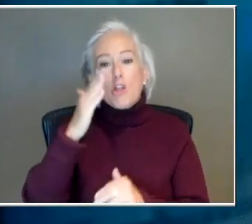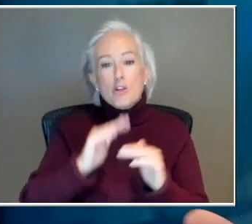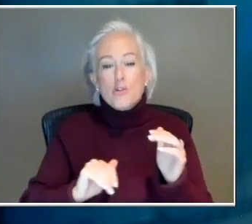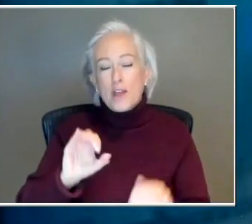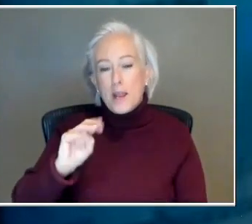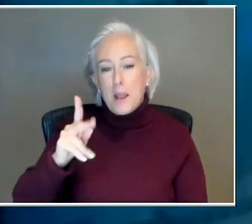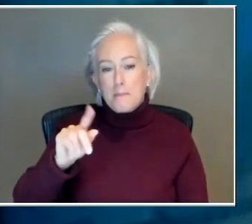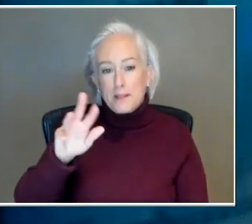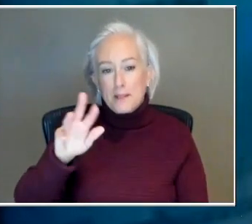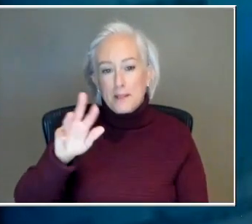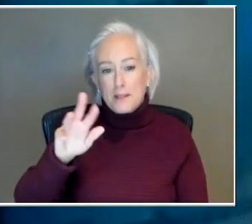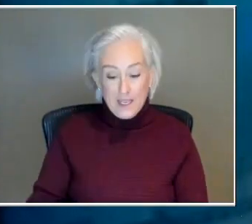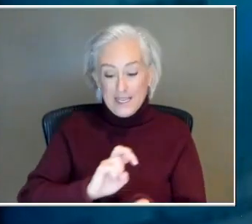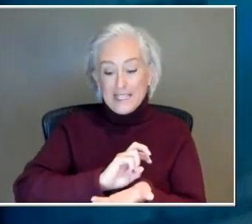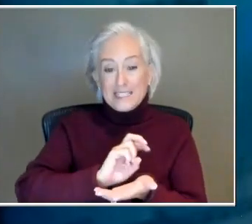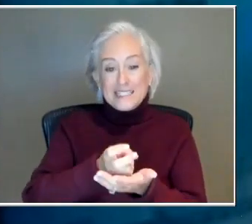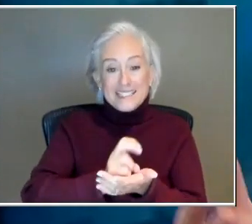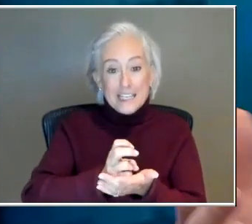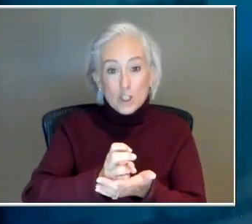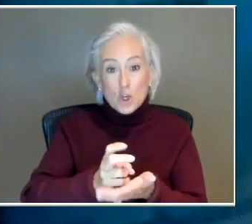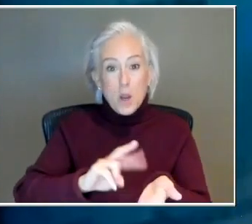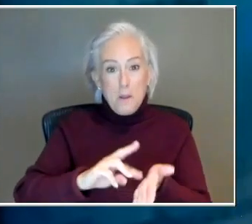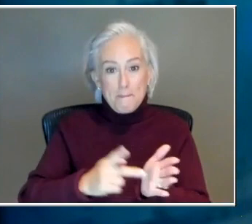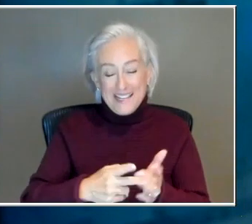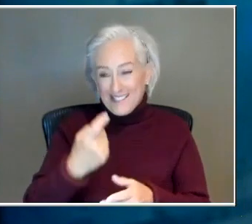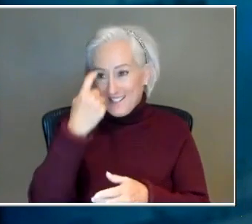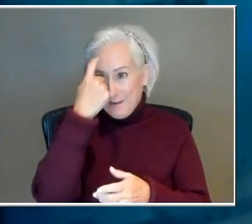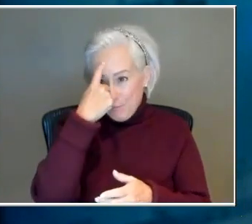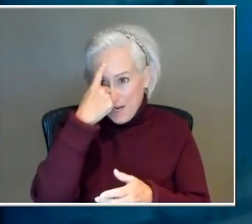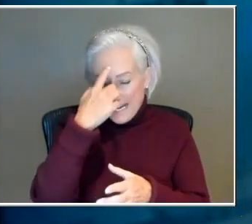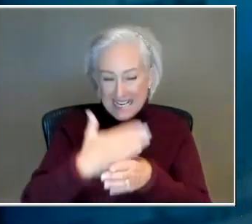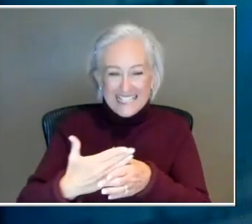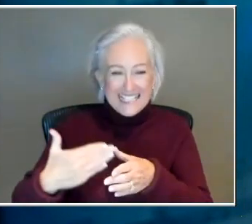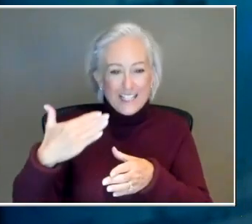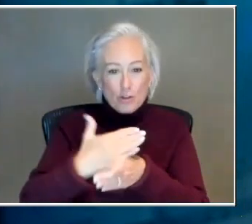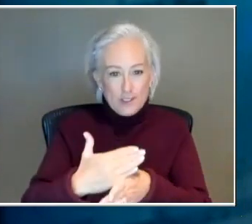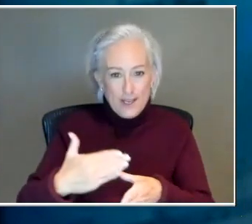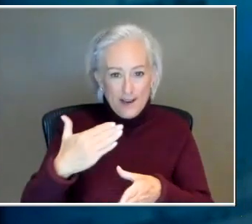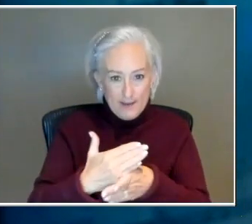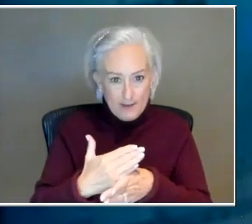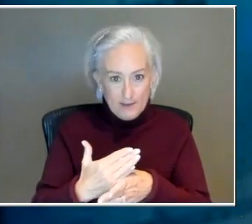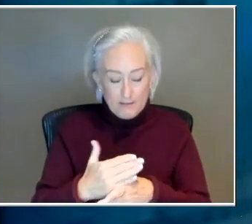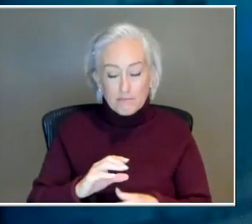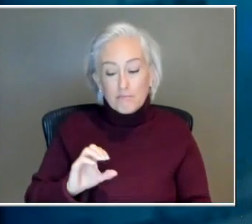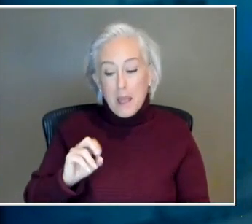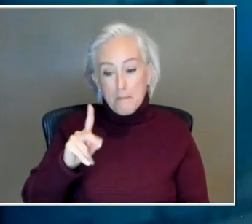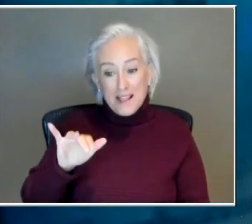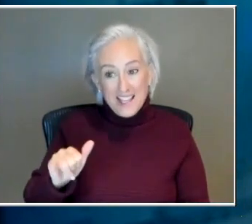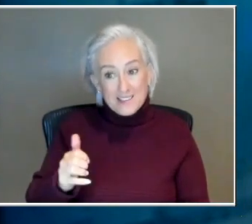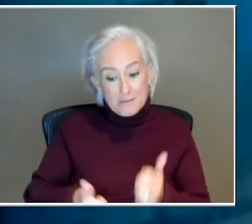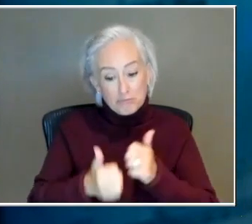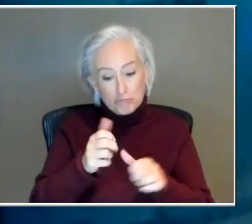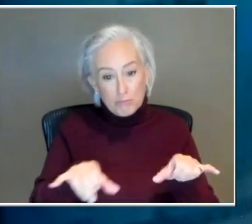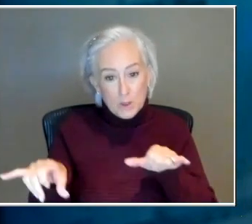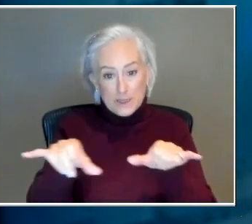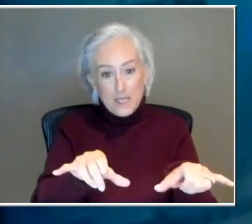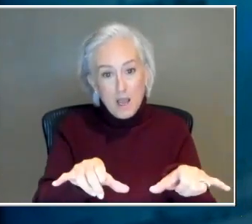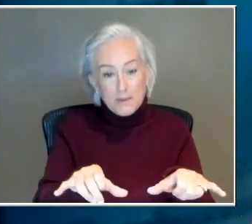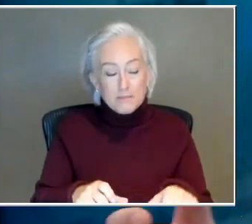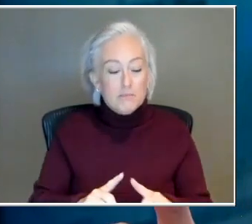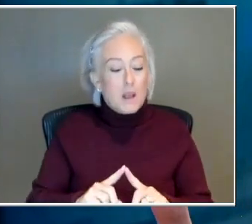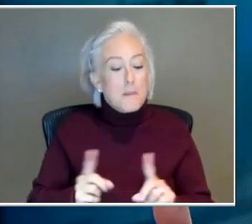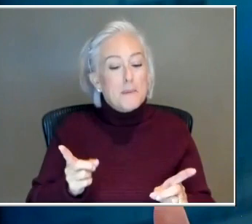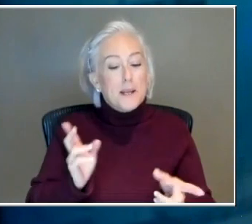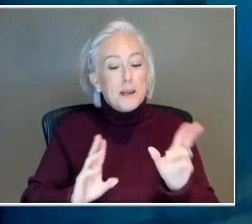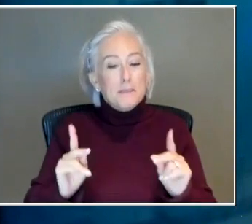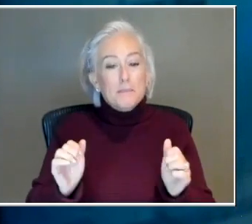a symptom of irritated brain. So epilepsy is by far the most common reason. But one common thing is for folks with diabetes, if they have